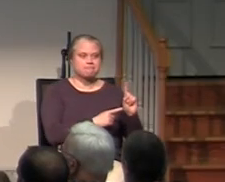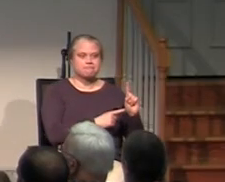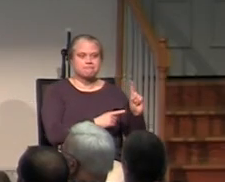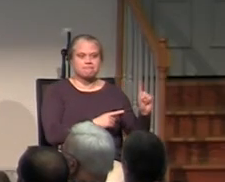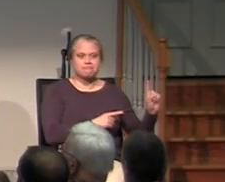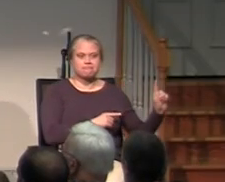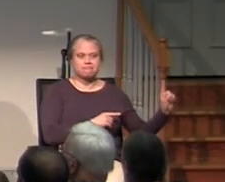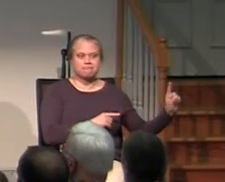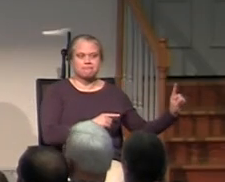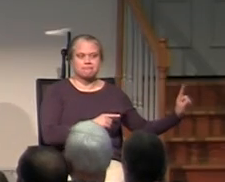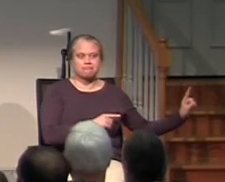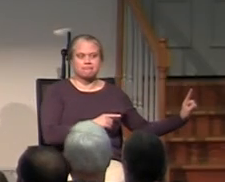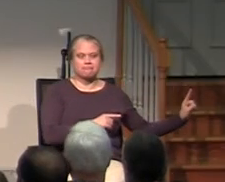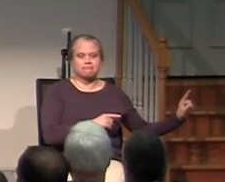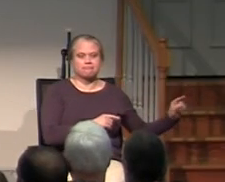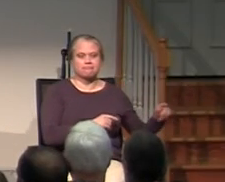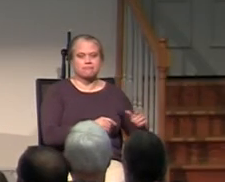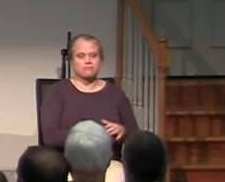Unfortunately,